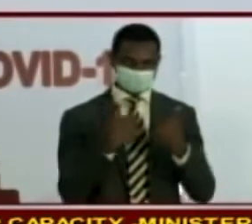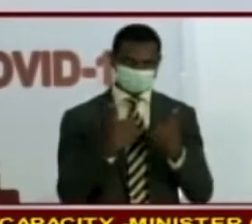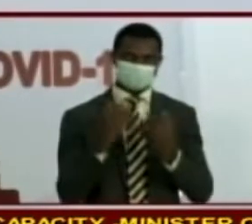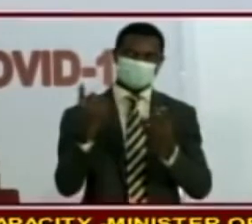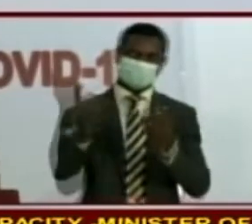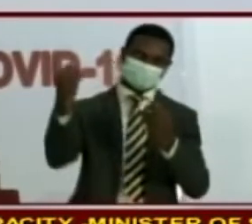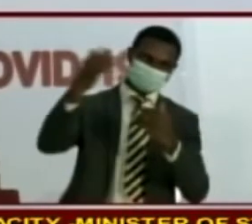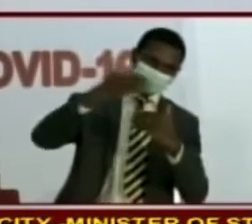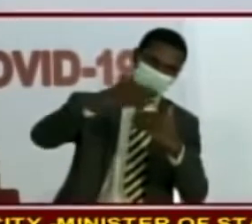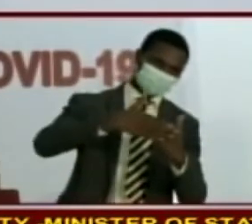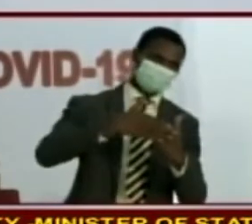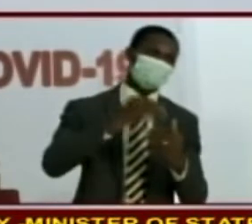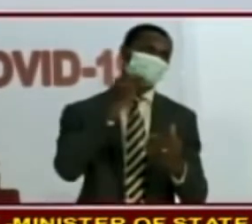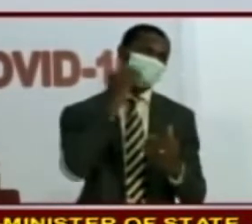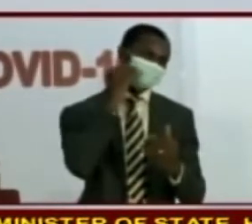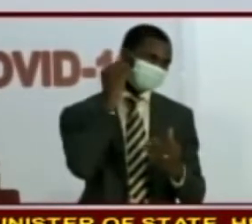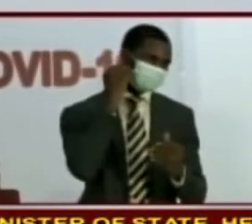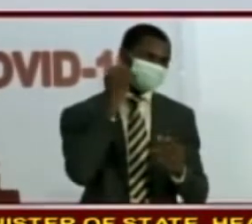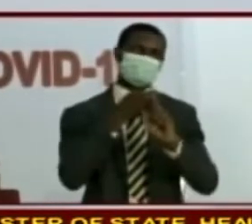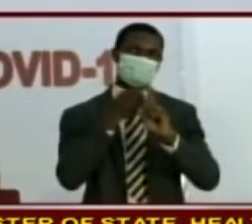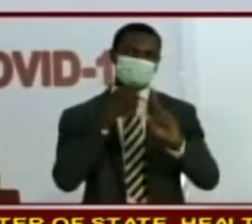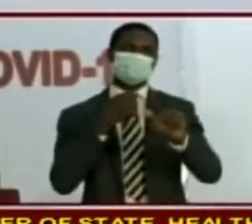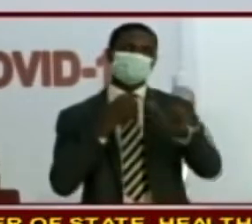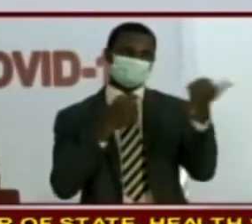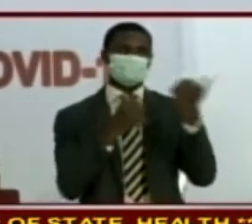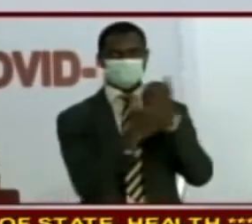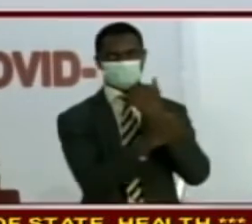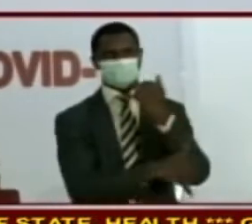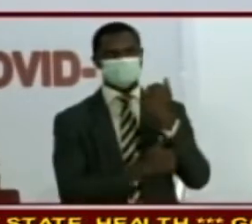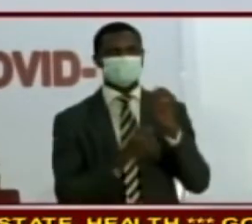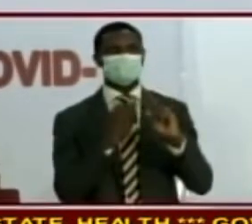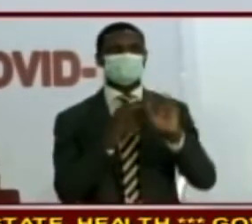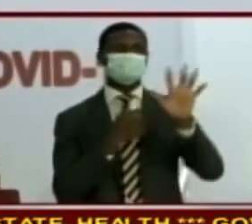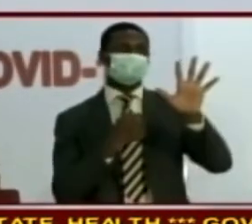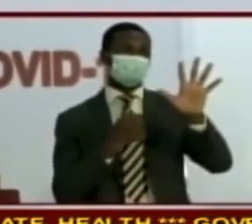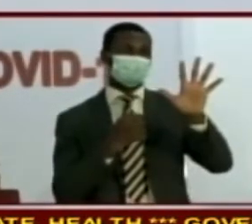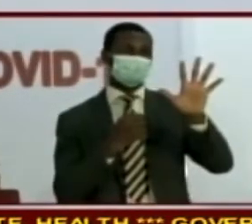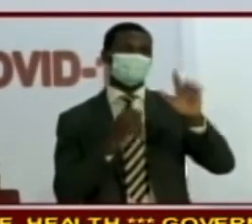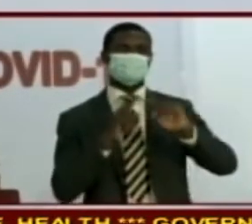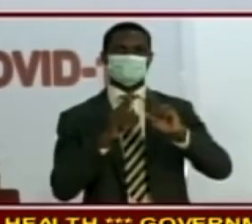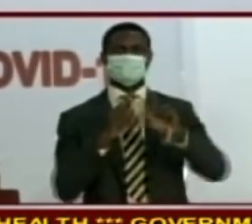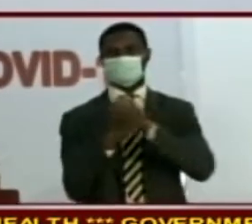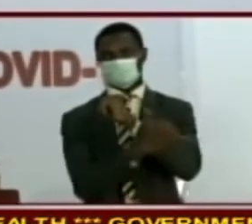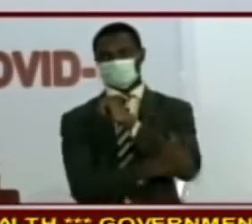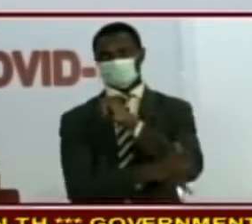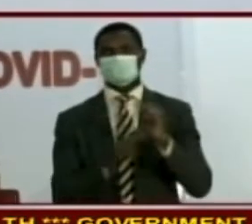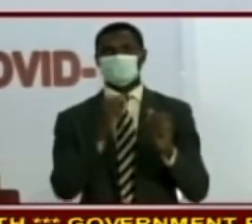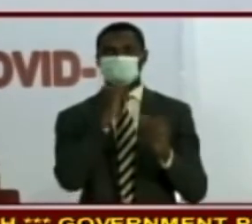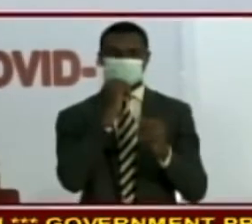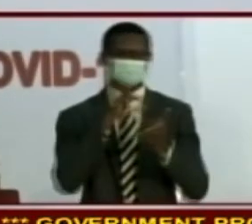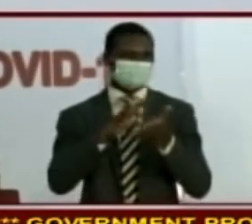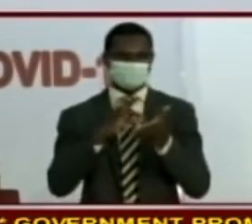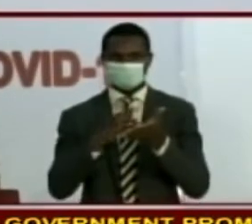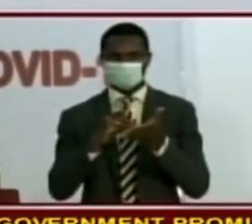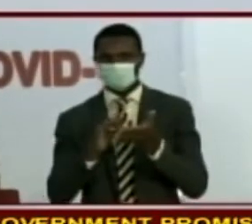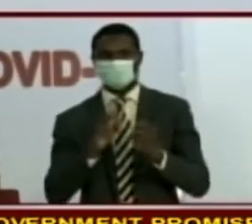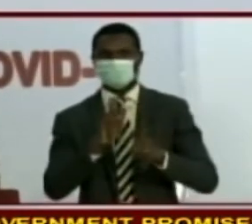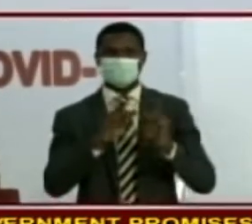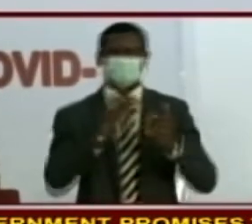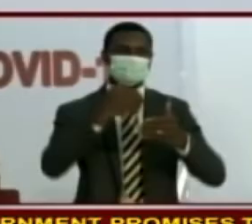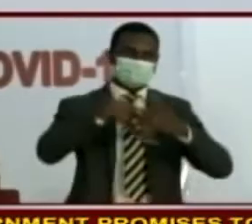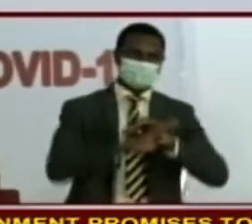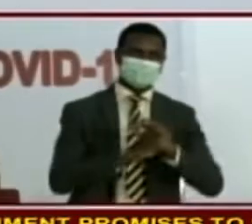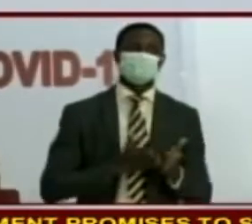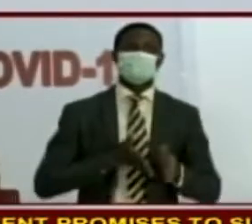in from 5 countries, and that's not counting the land border, where you'll recall